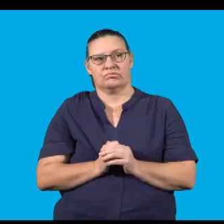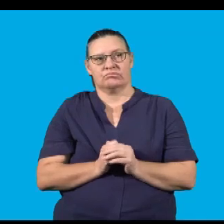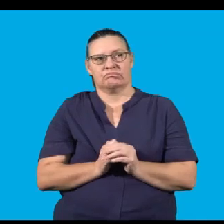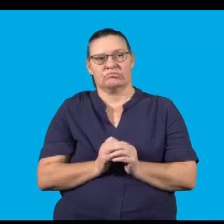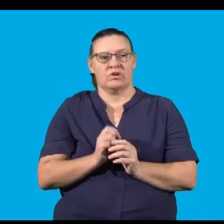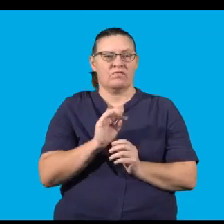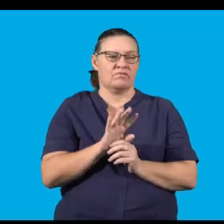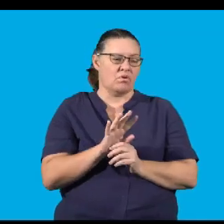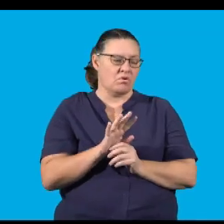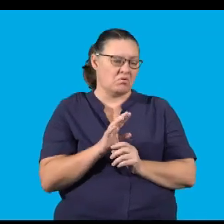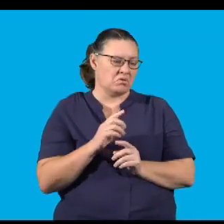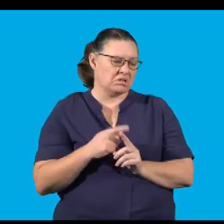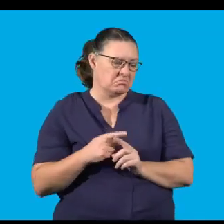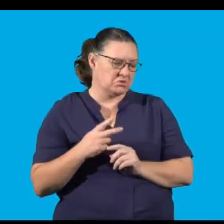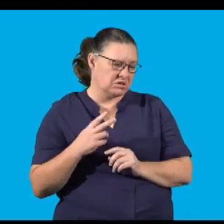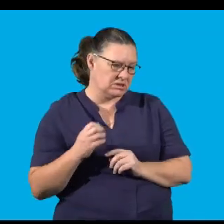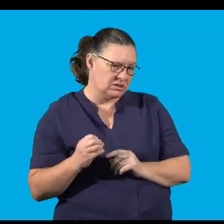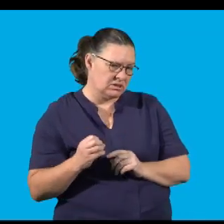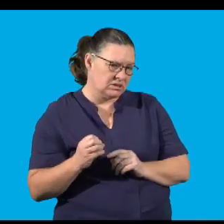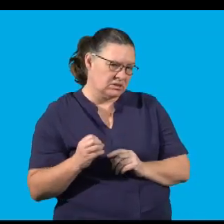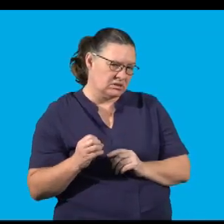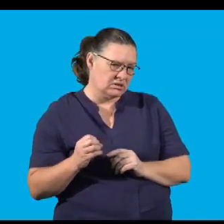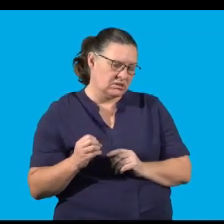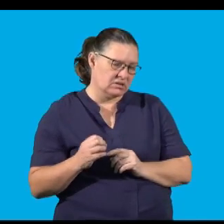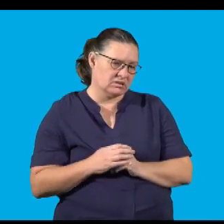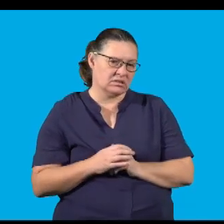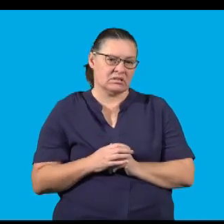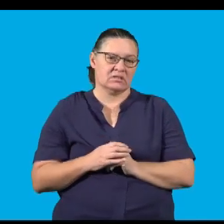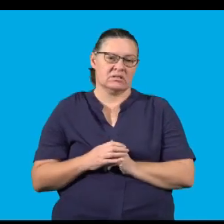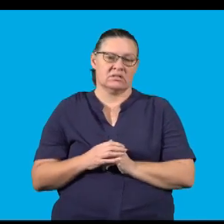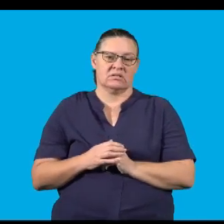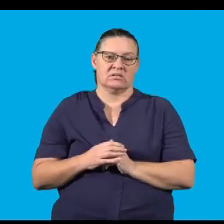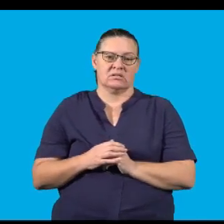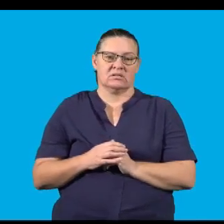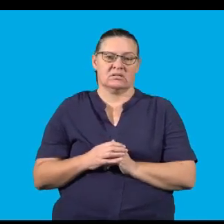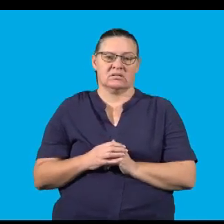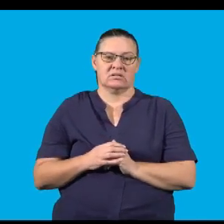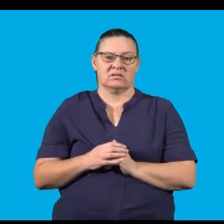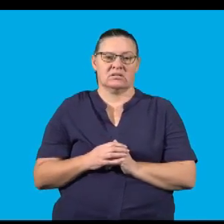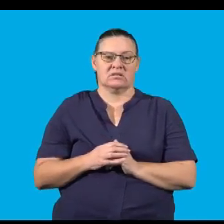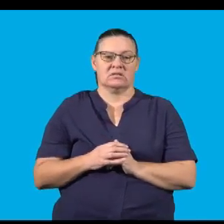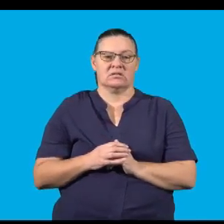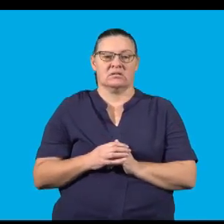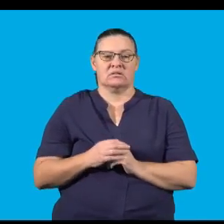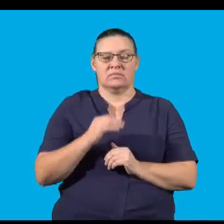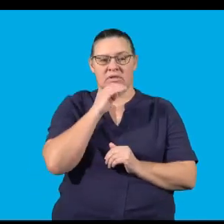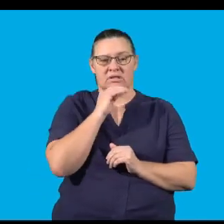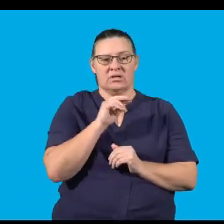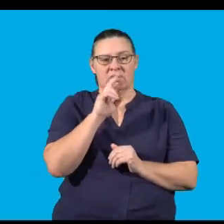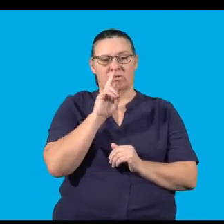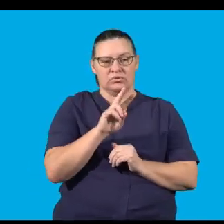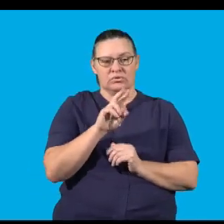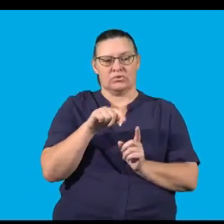do 4 times 20, which will be 2